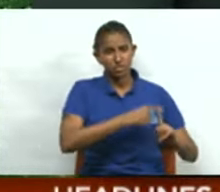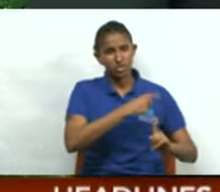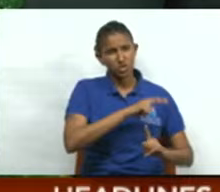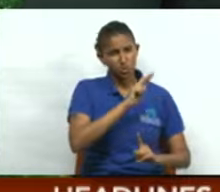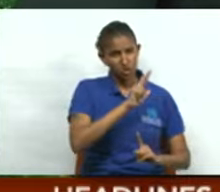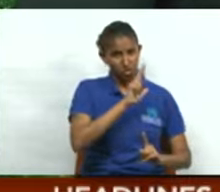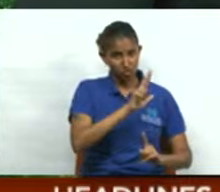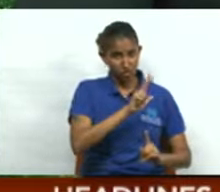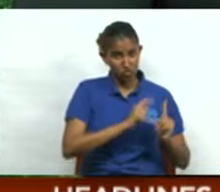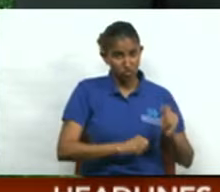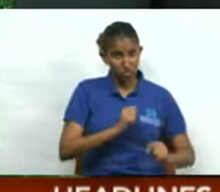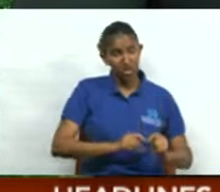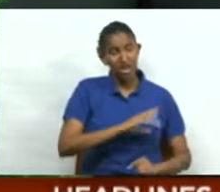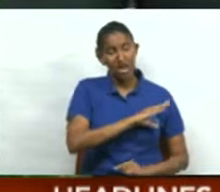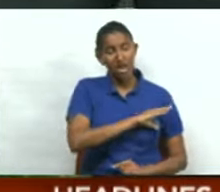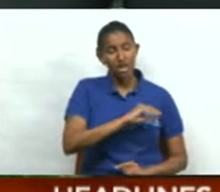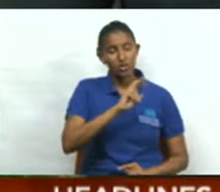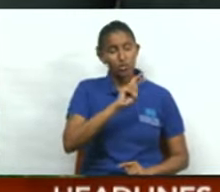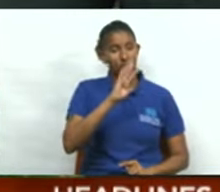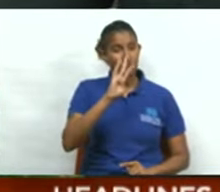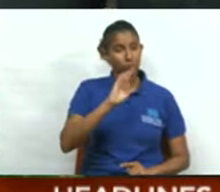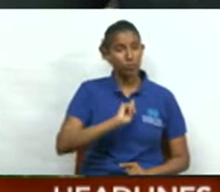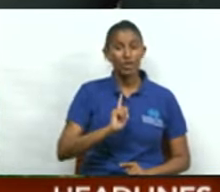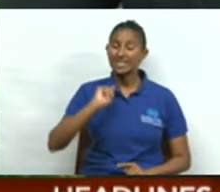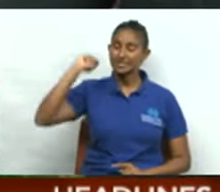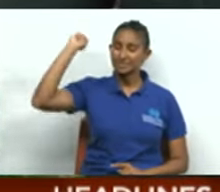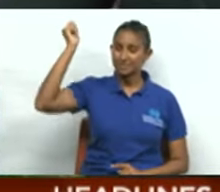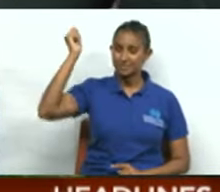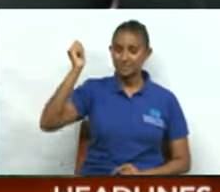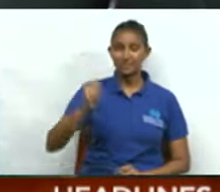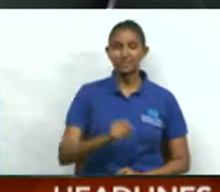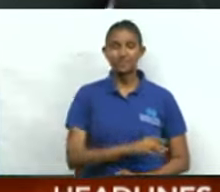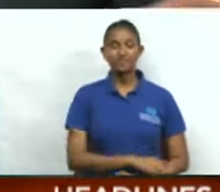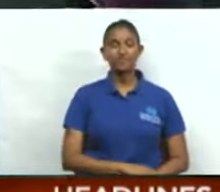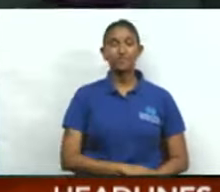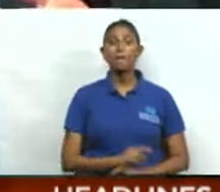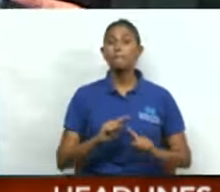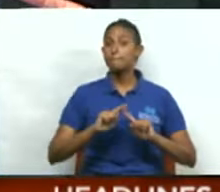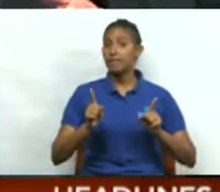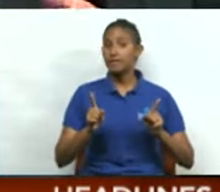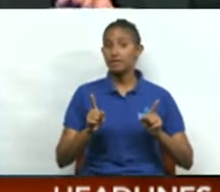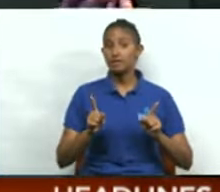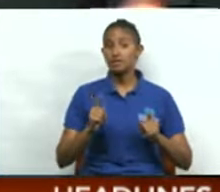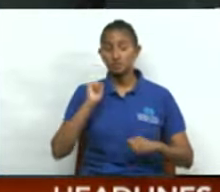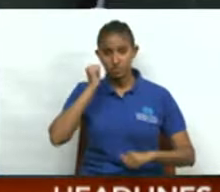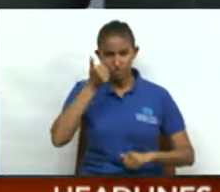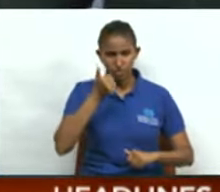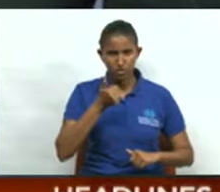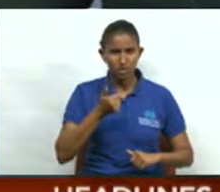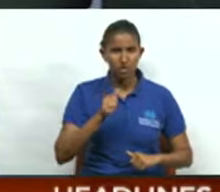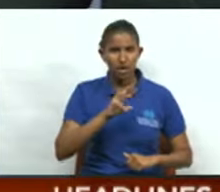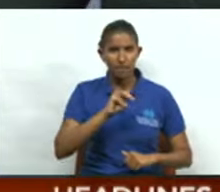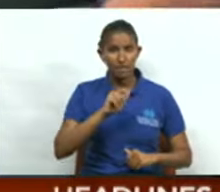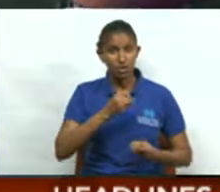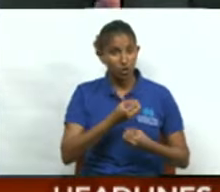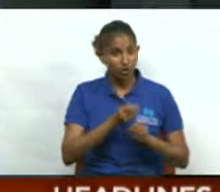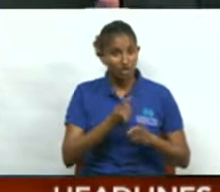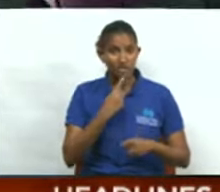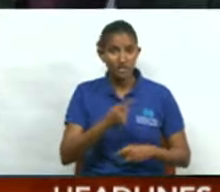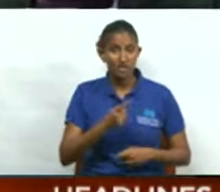in Trinidad and 24 degrees Celsius over under Sister Isle. However, by tomorrow, the Met Office has forecast